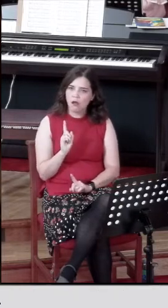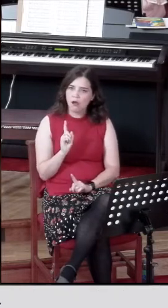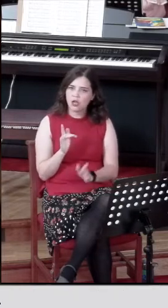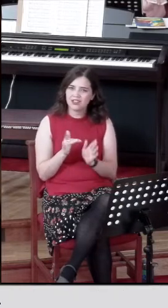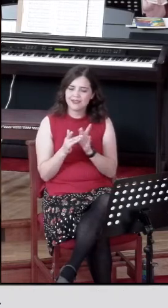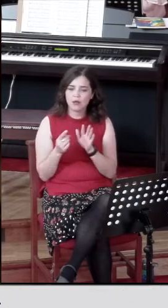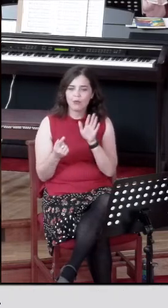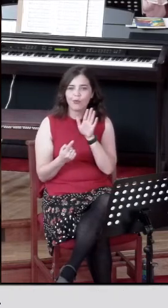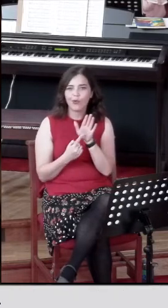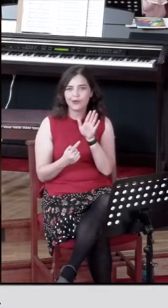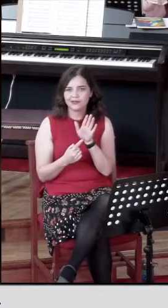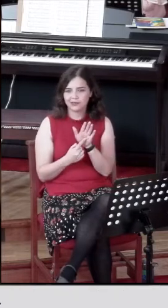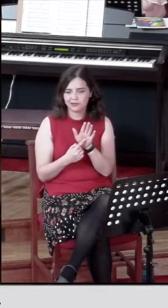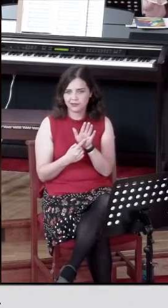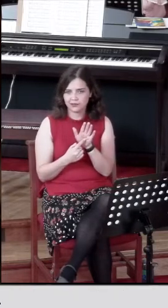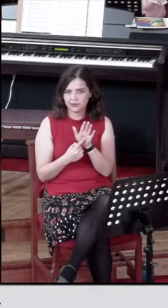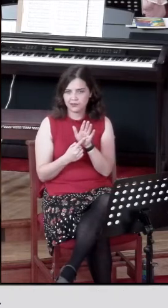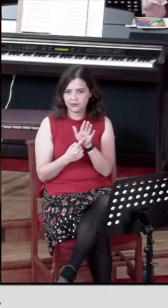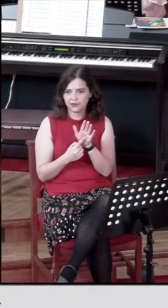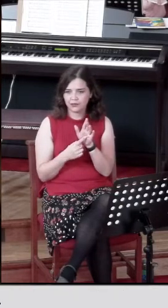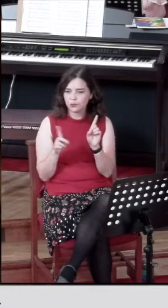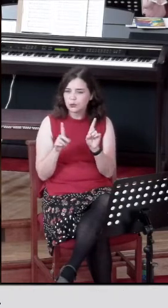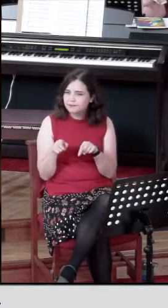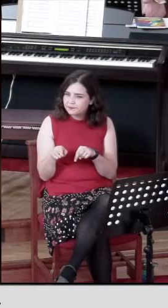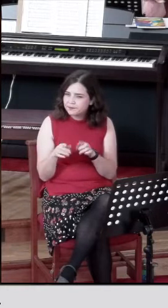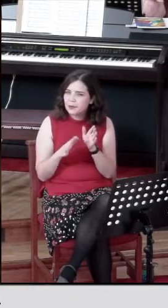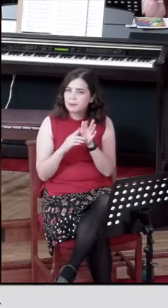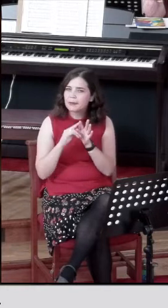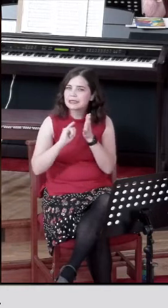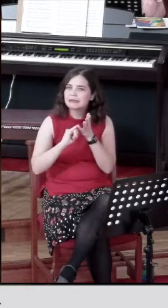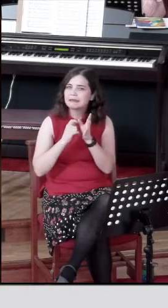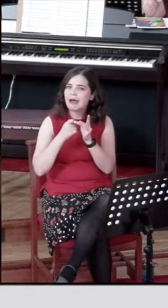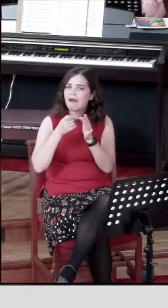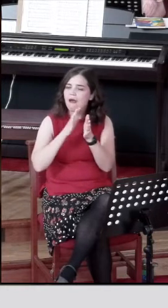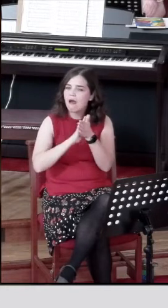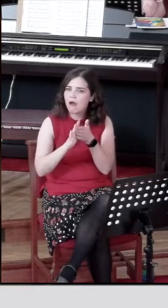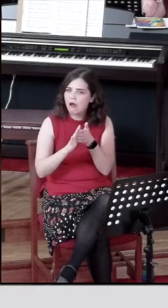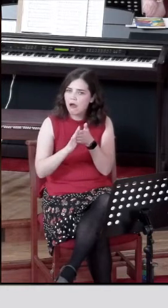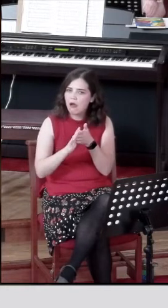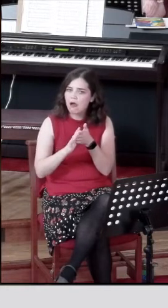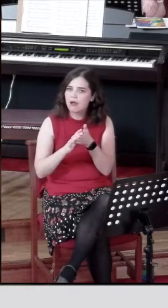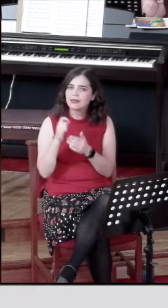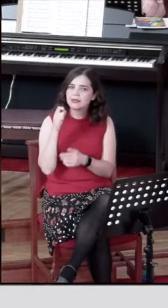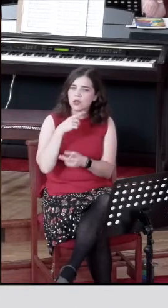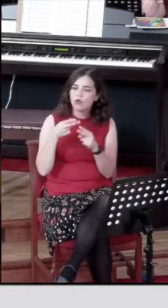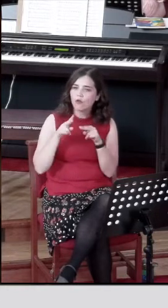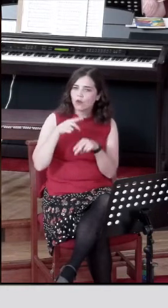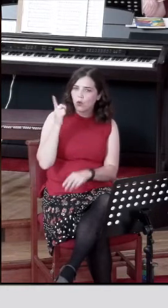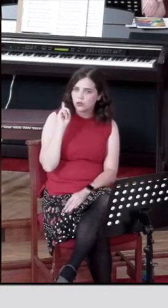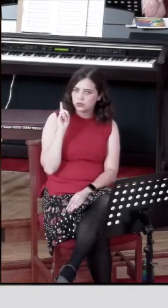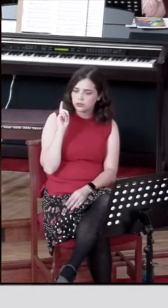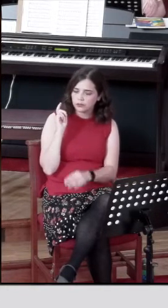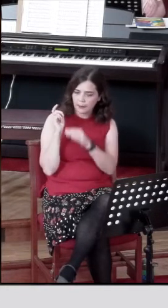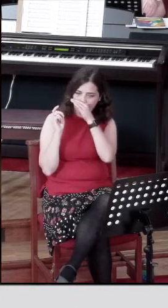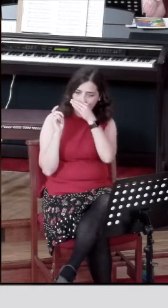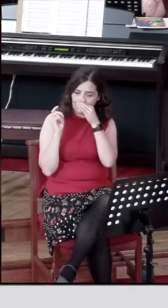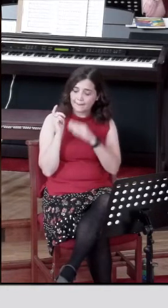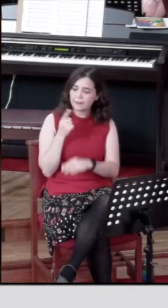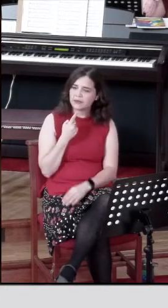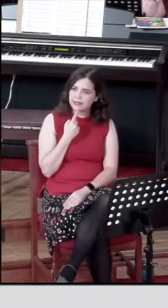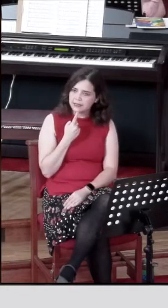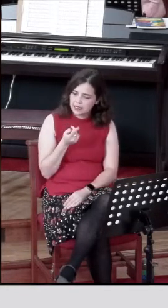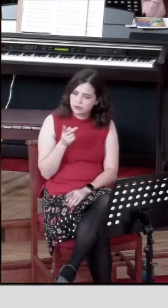they realized that he was the Messiah, the King, and that he was the Son of God. And Jesus said to his disciples, he